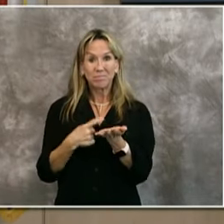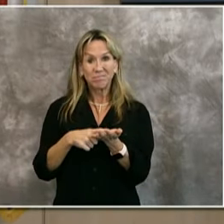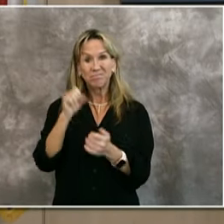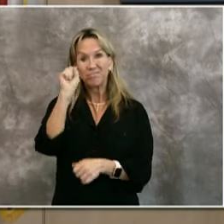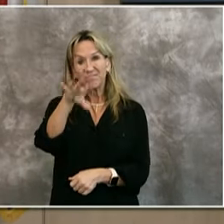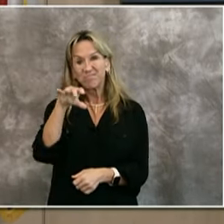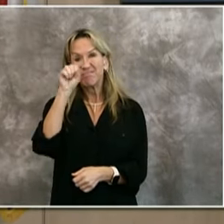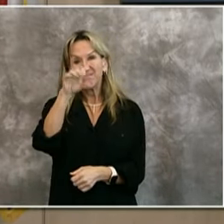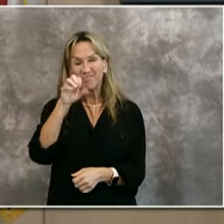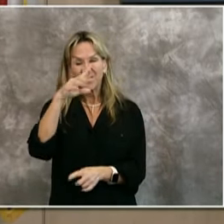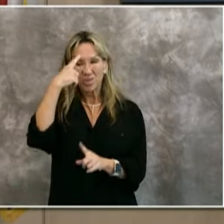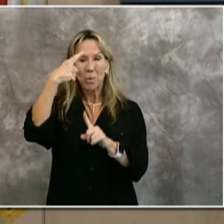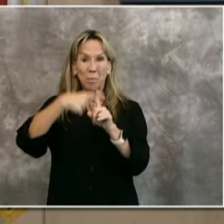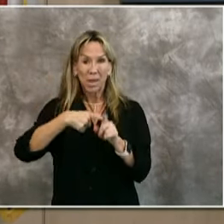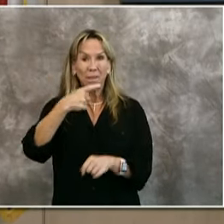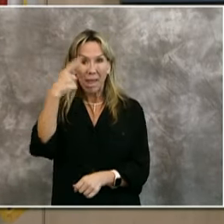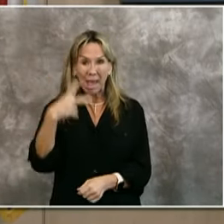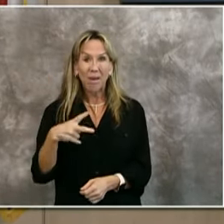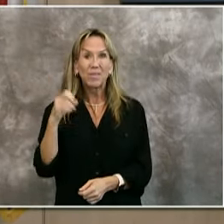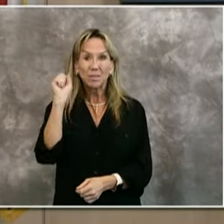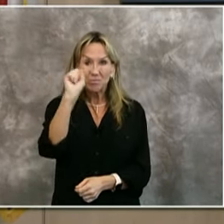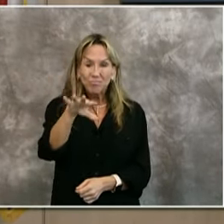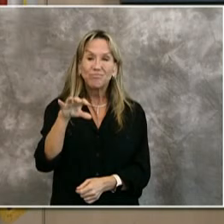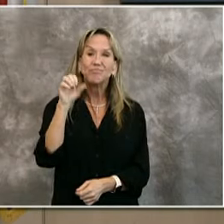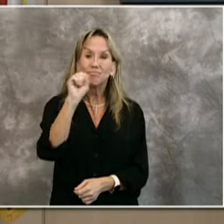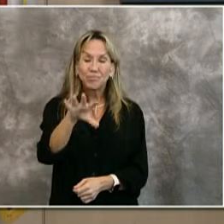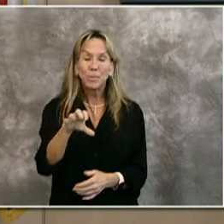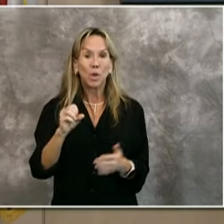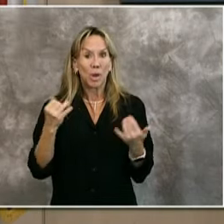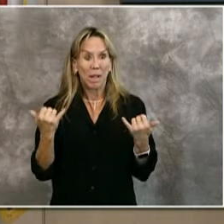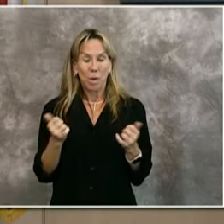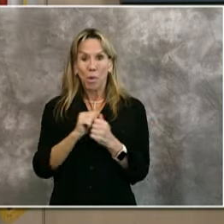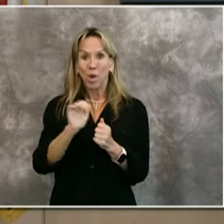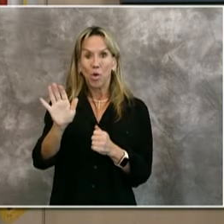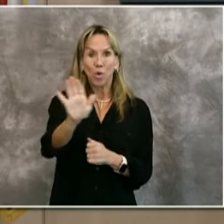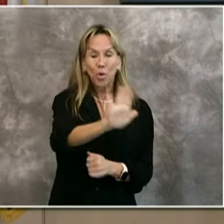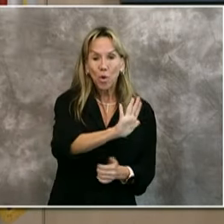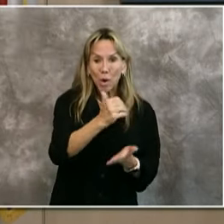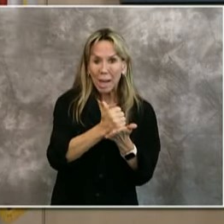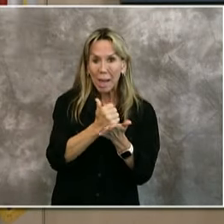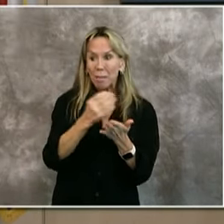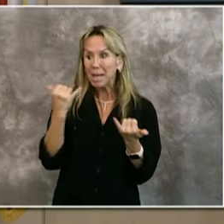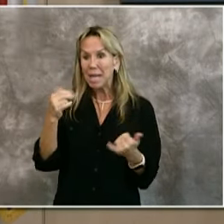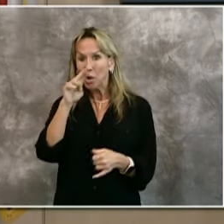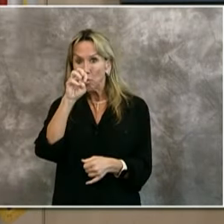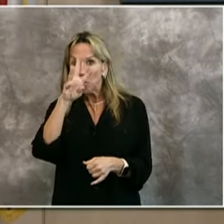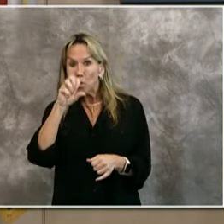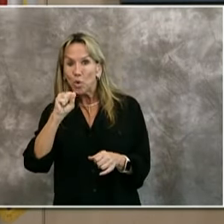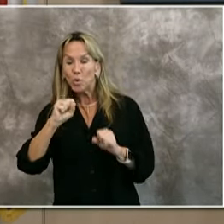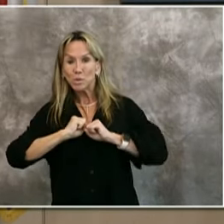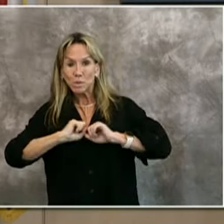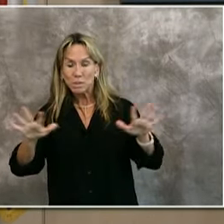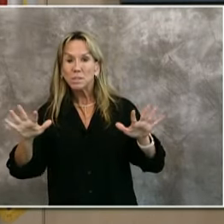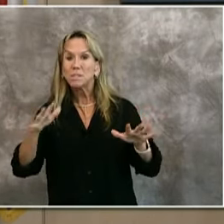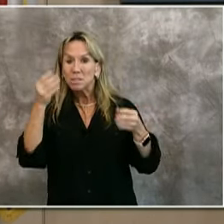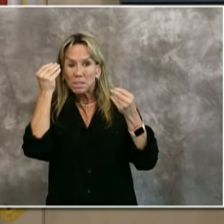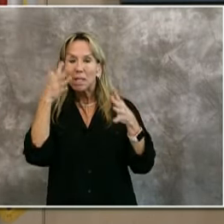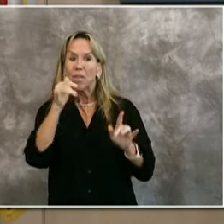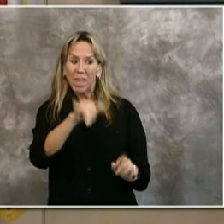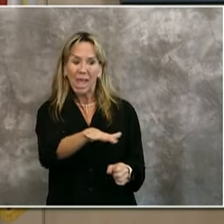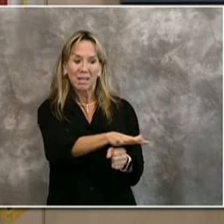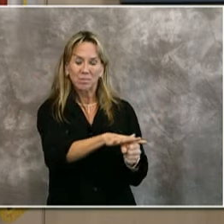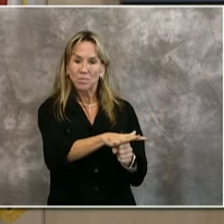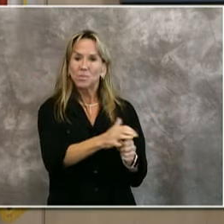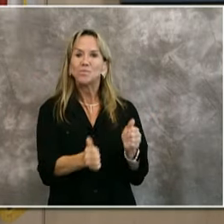these news conferences. So certainly, with your help getting the news out through the news media, that this is the most impacted